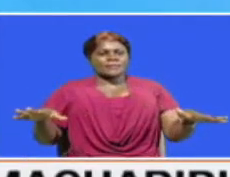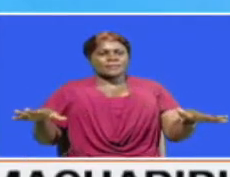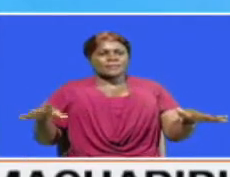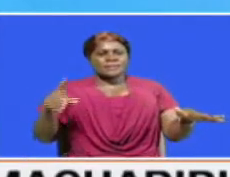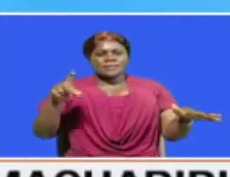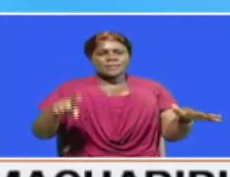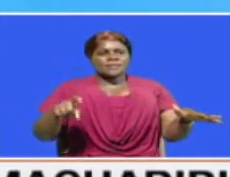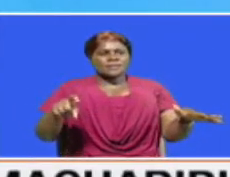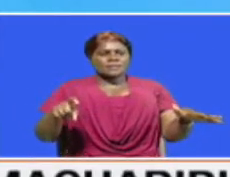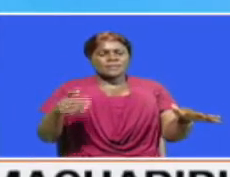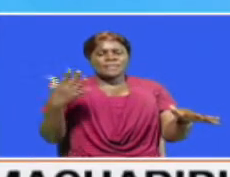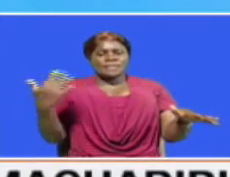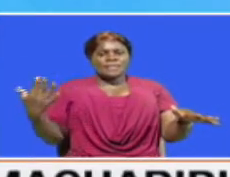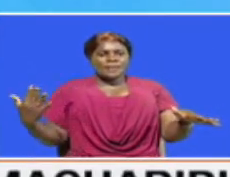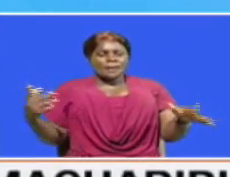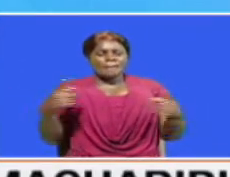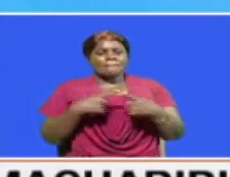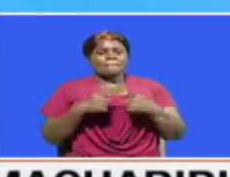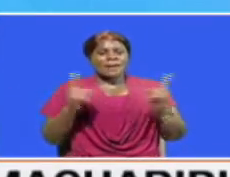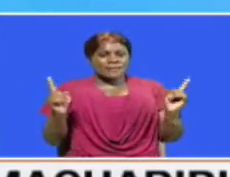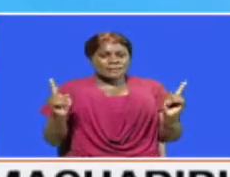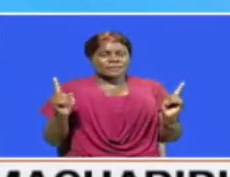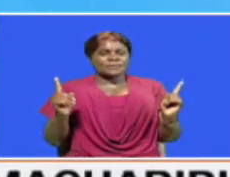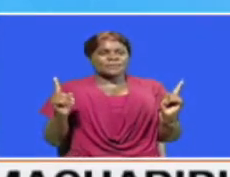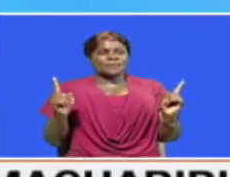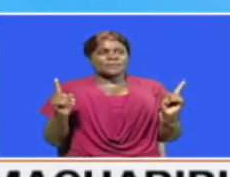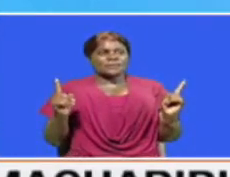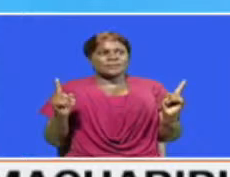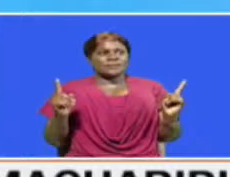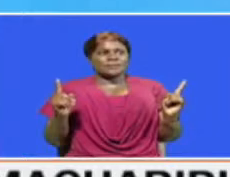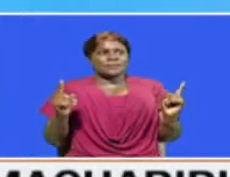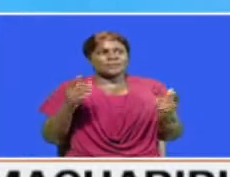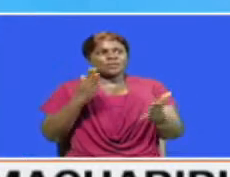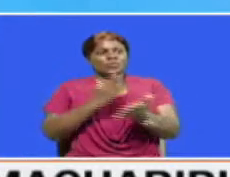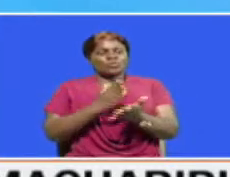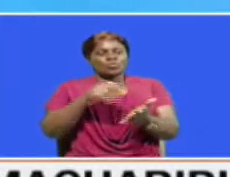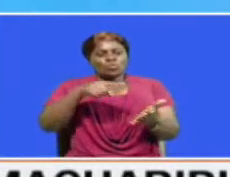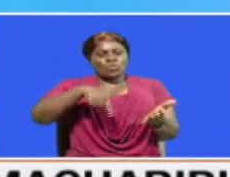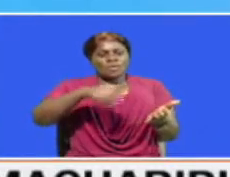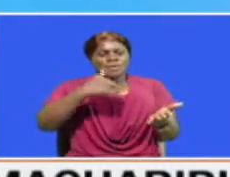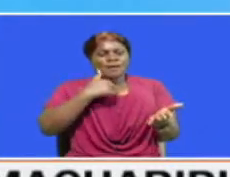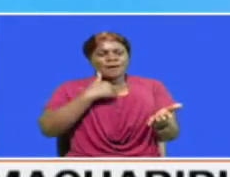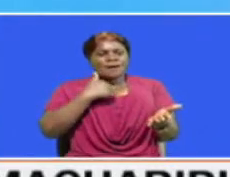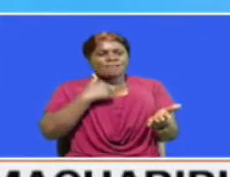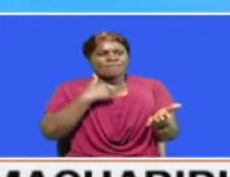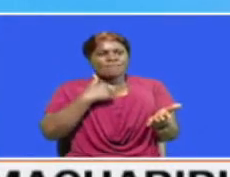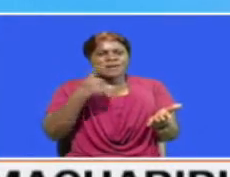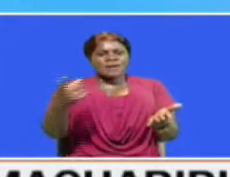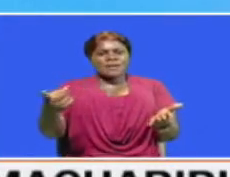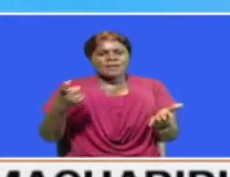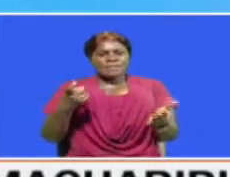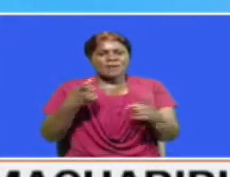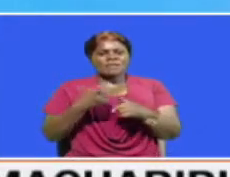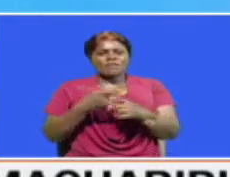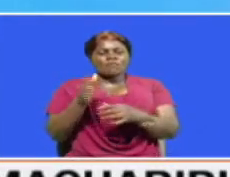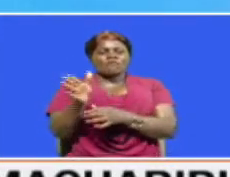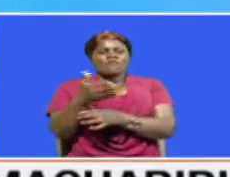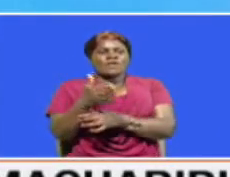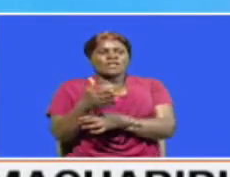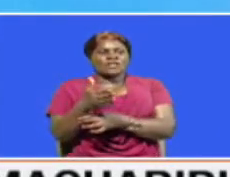needs the product. But that is obvious because we have demand for fish which